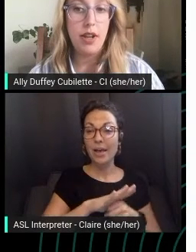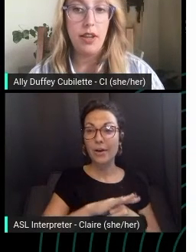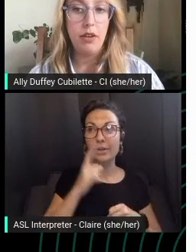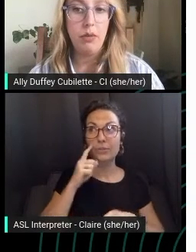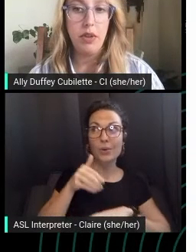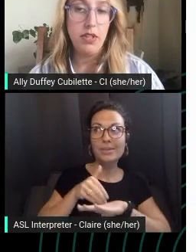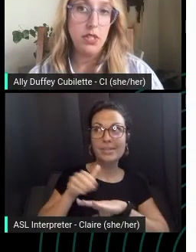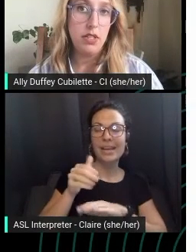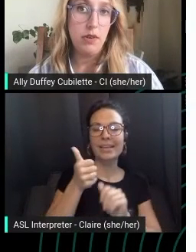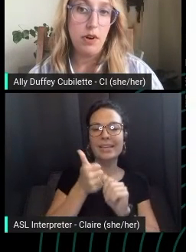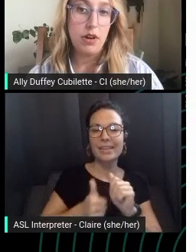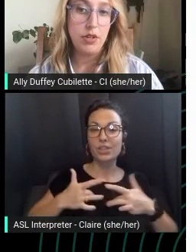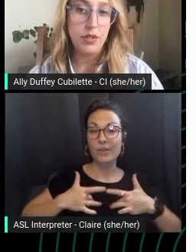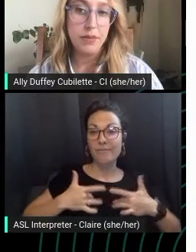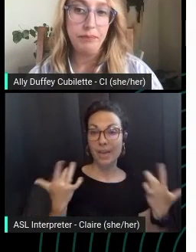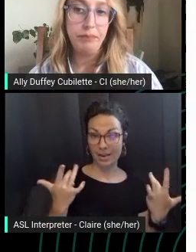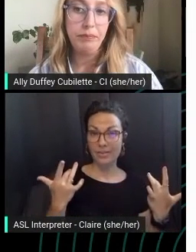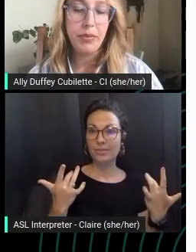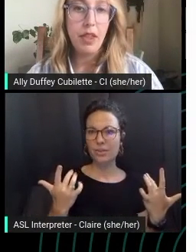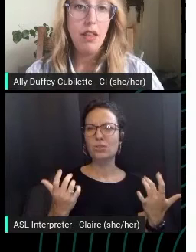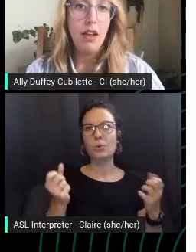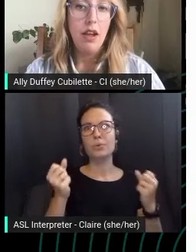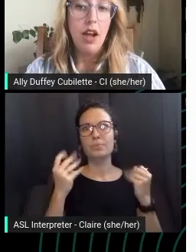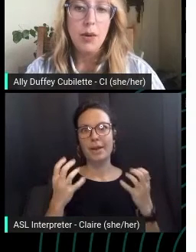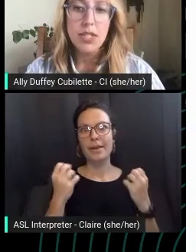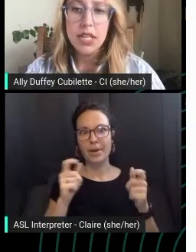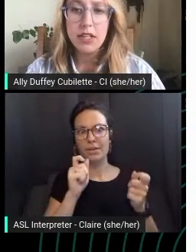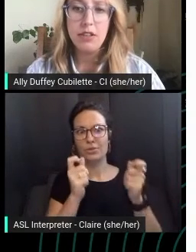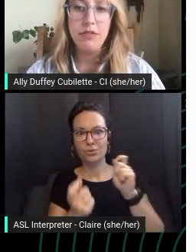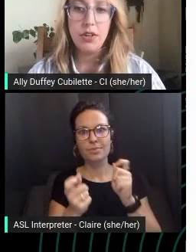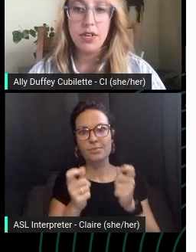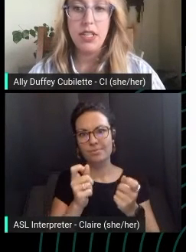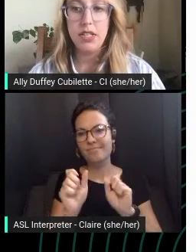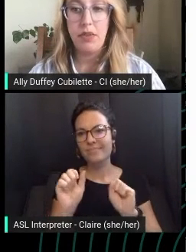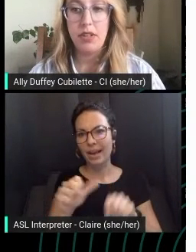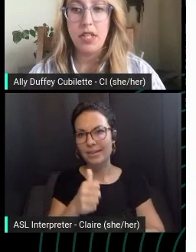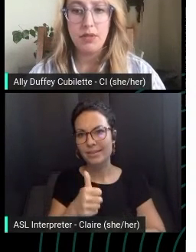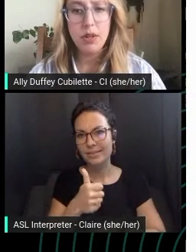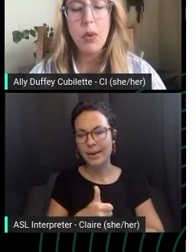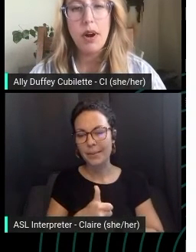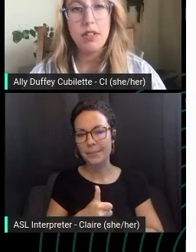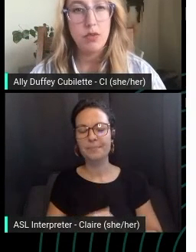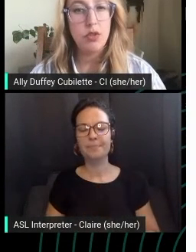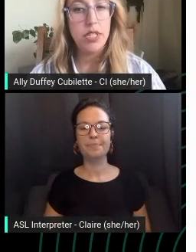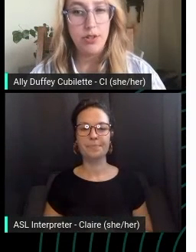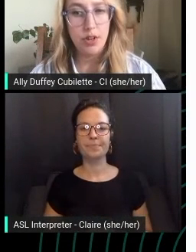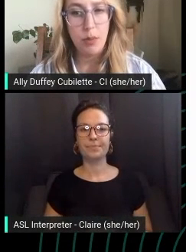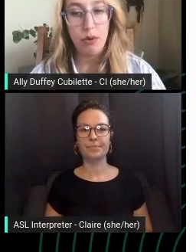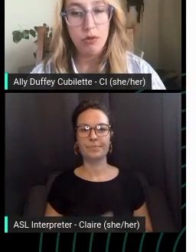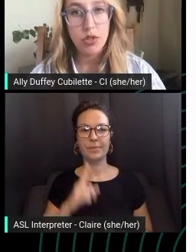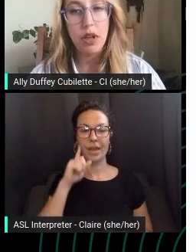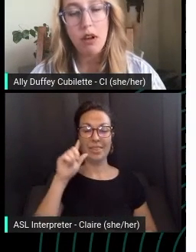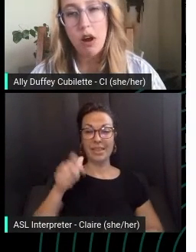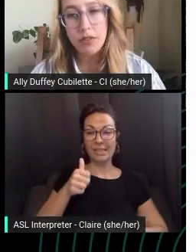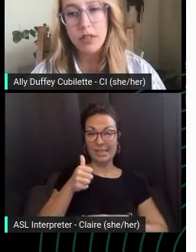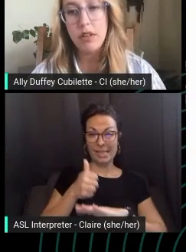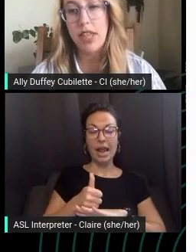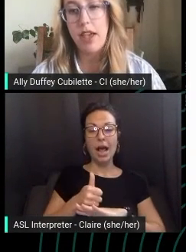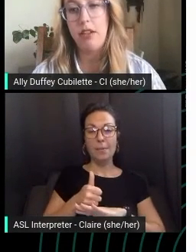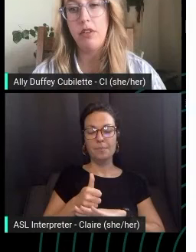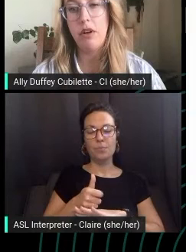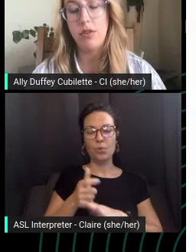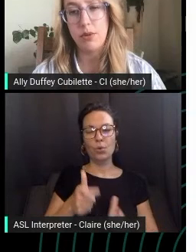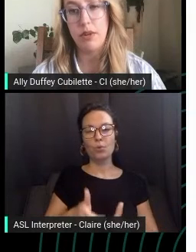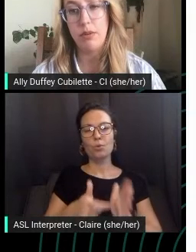we're tracking with these kinds of interactions. I would say that configuring these events definitely requires a strategic approach and